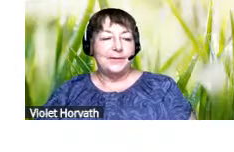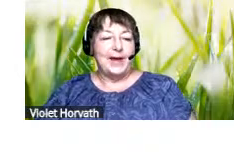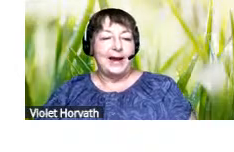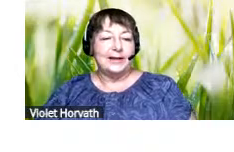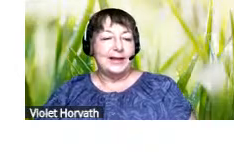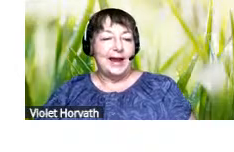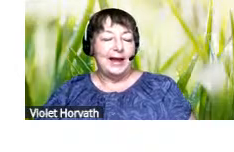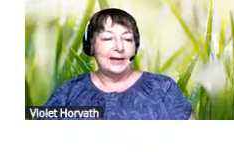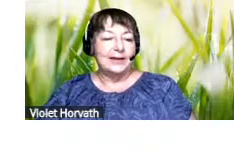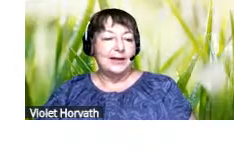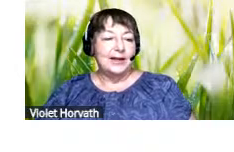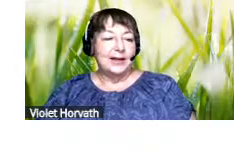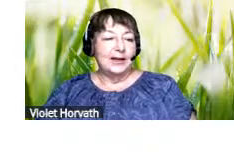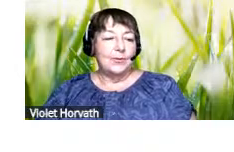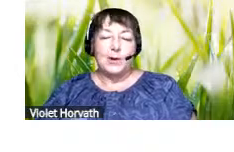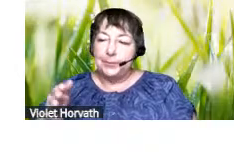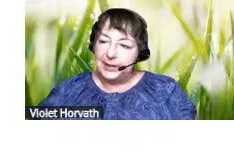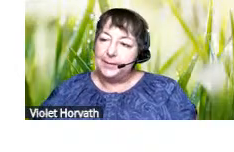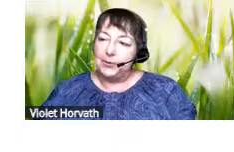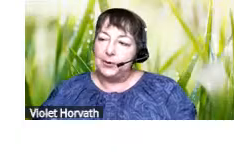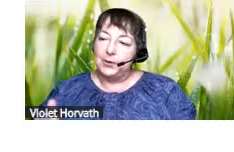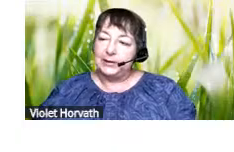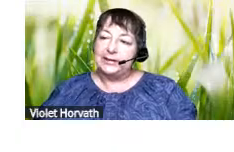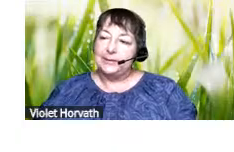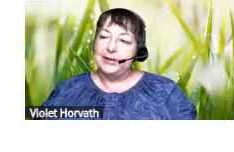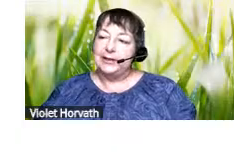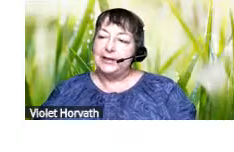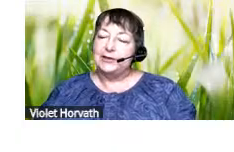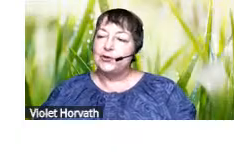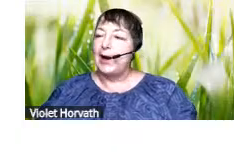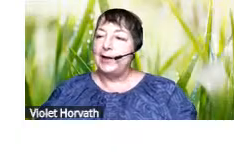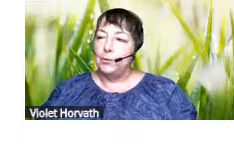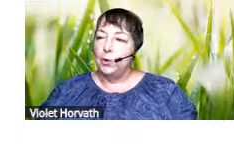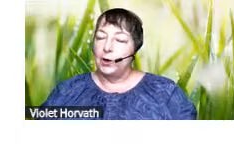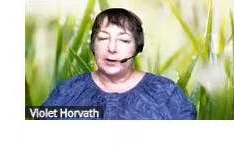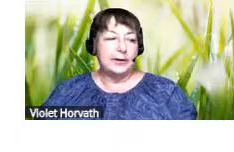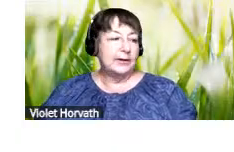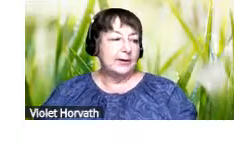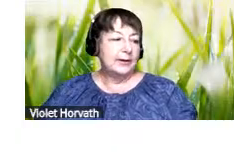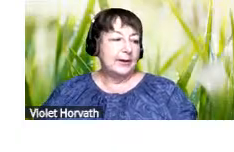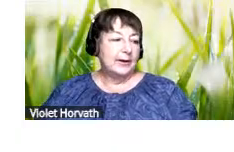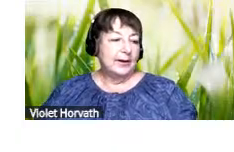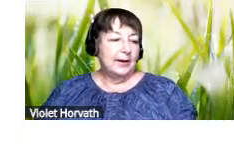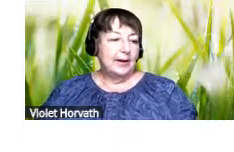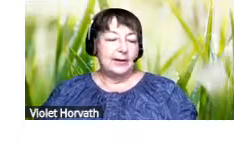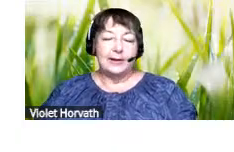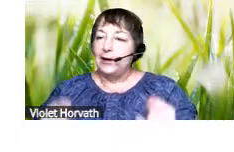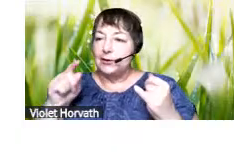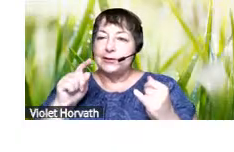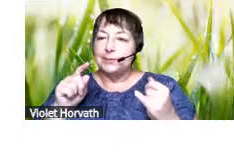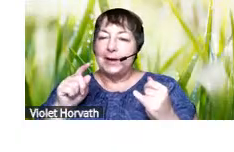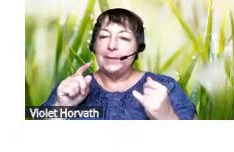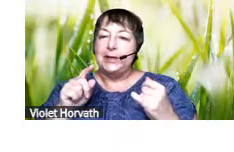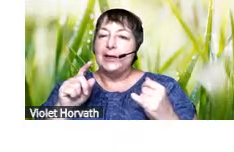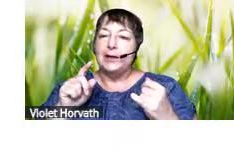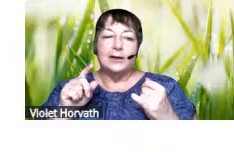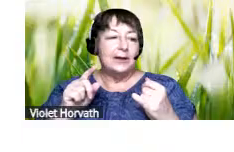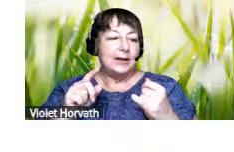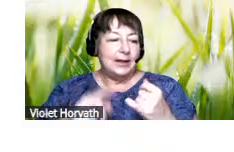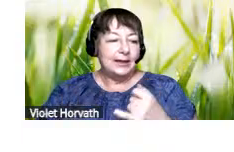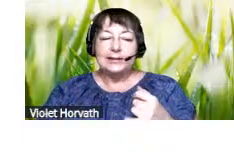about the fact that when people with disabilities try to work, there's